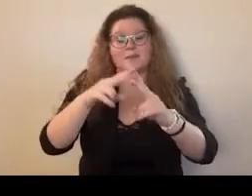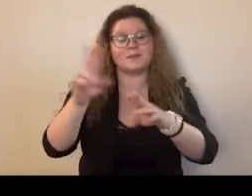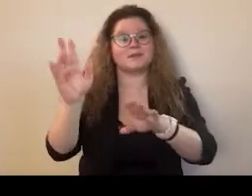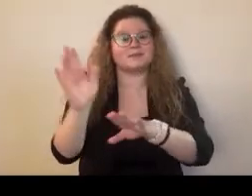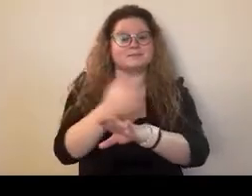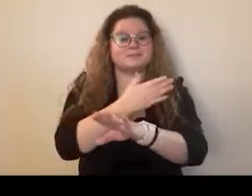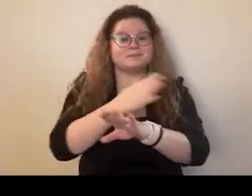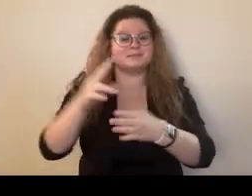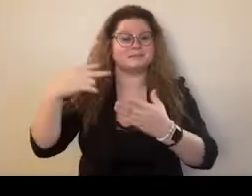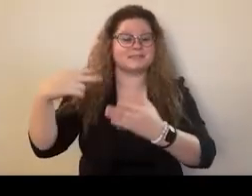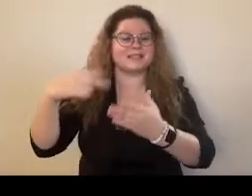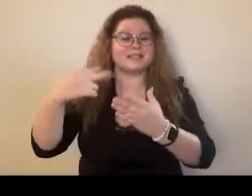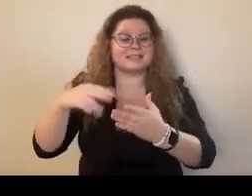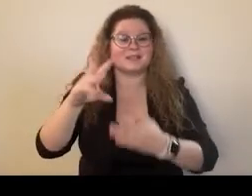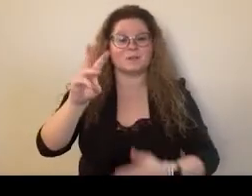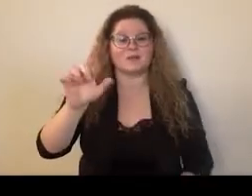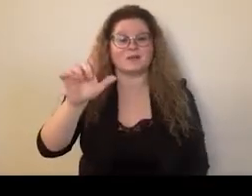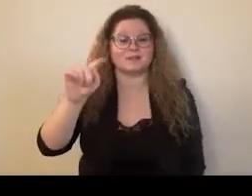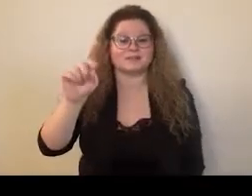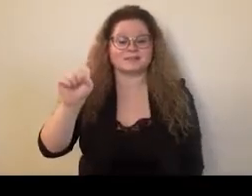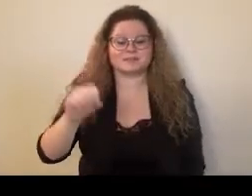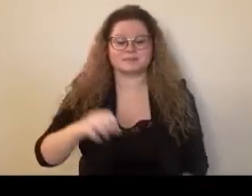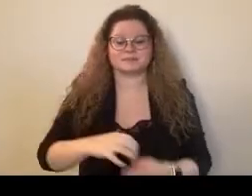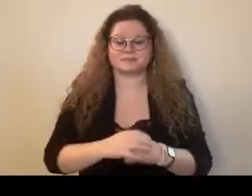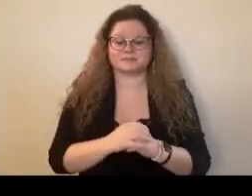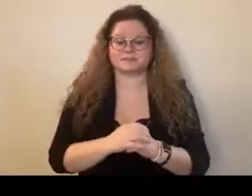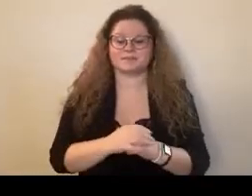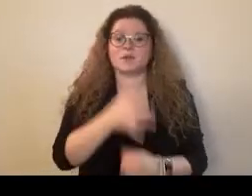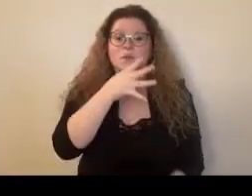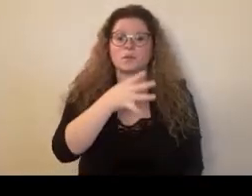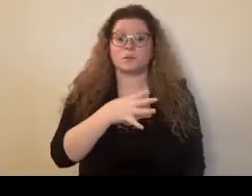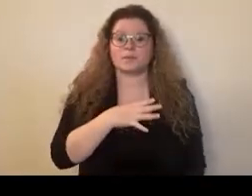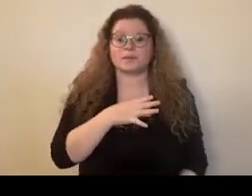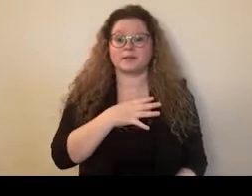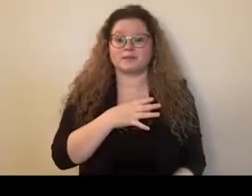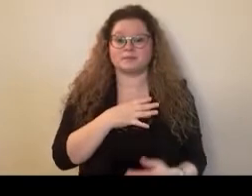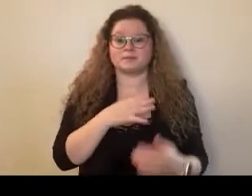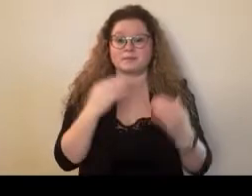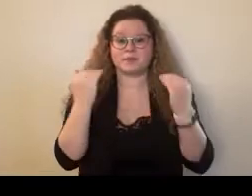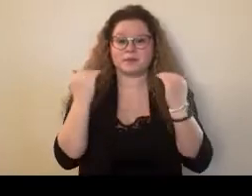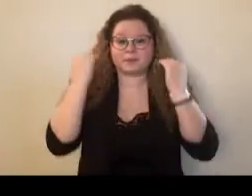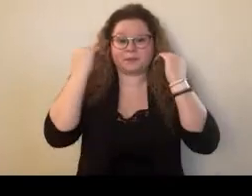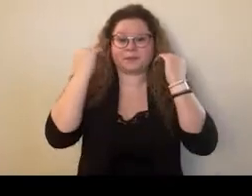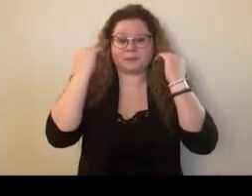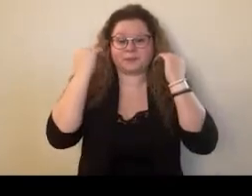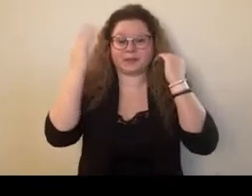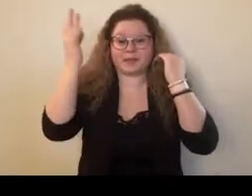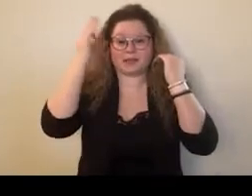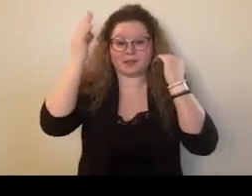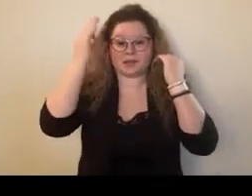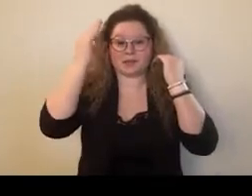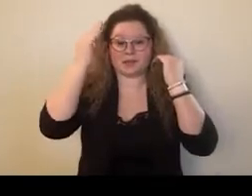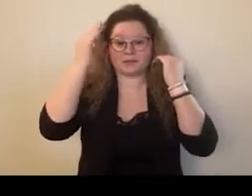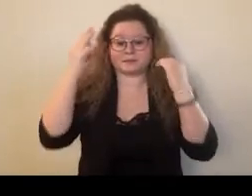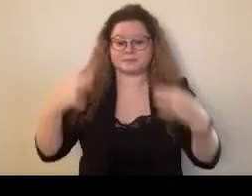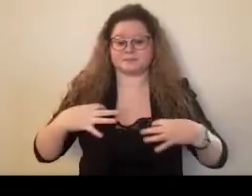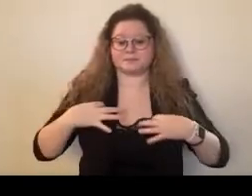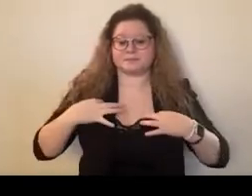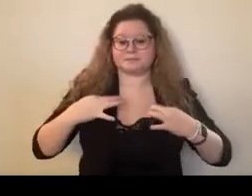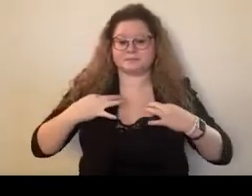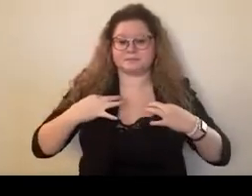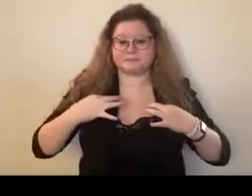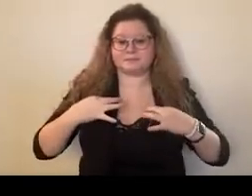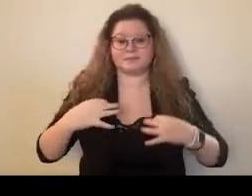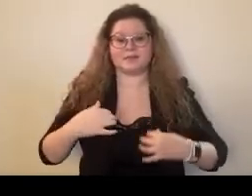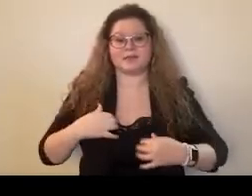waltz. The lady, with short hair, black cardigan and white top, has grasped her partner